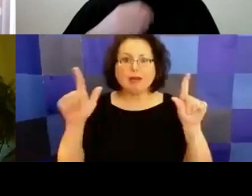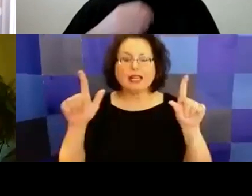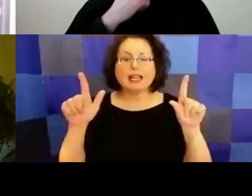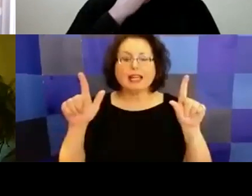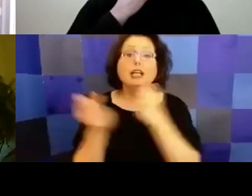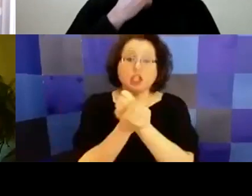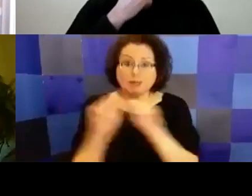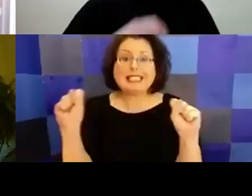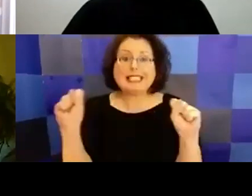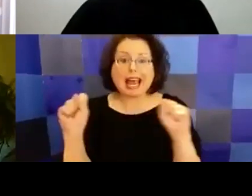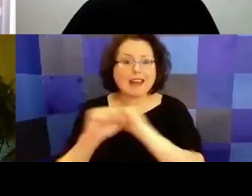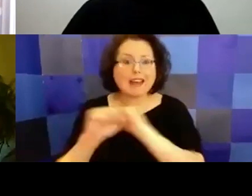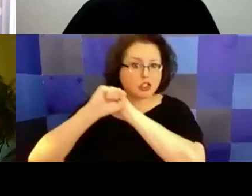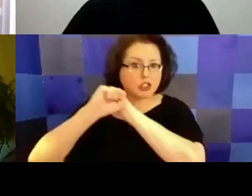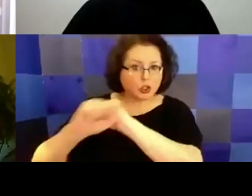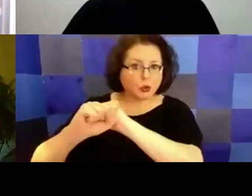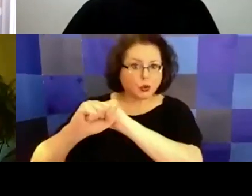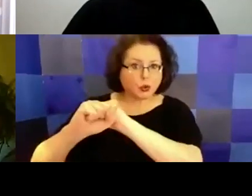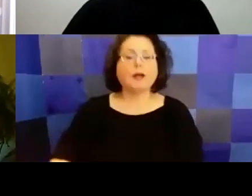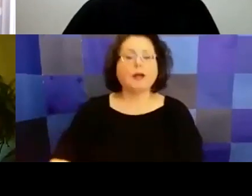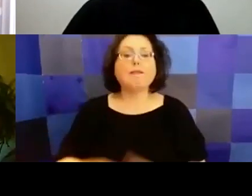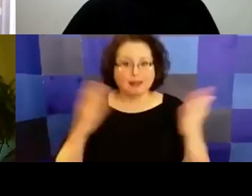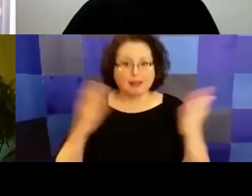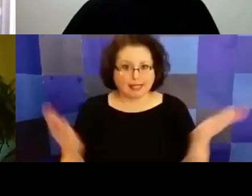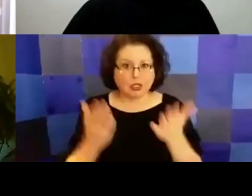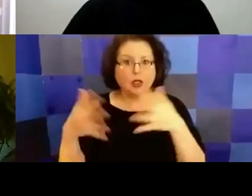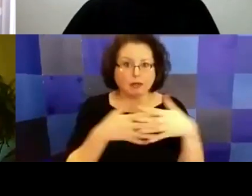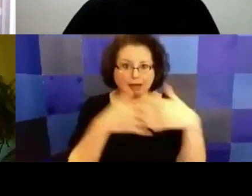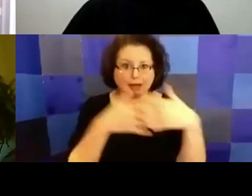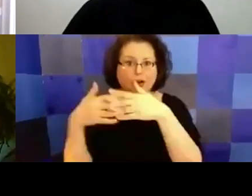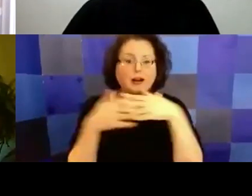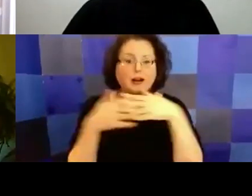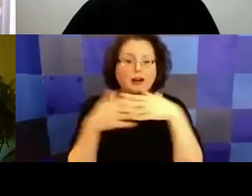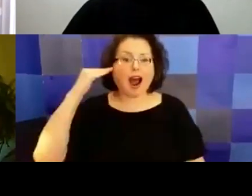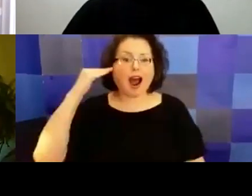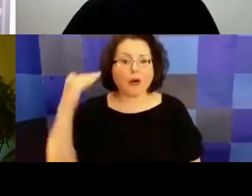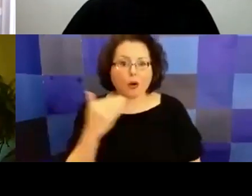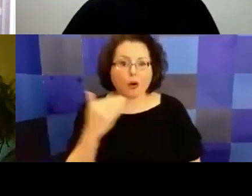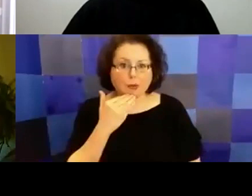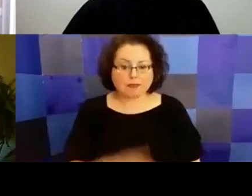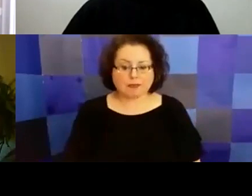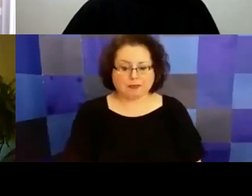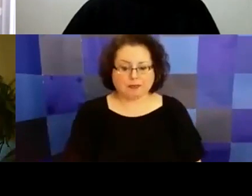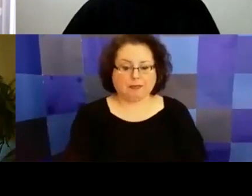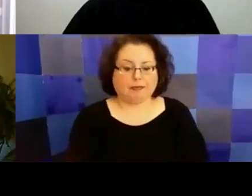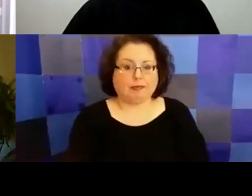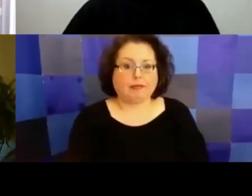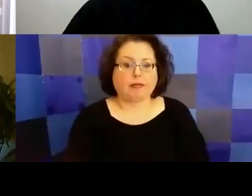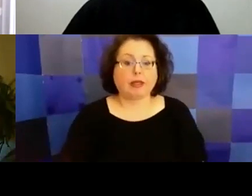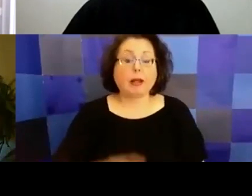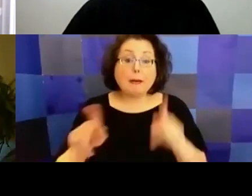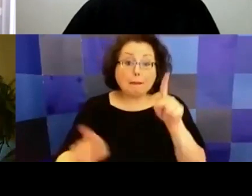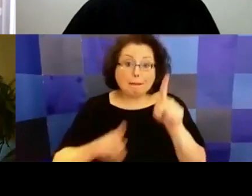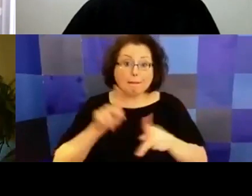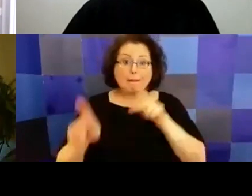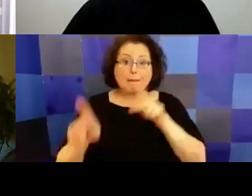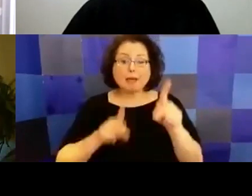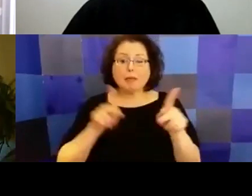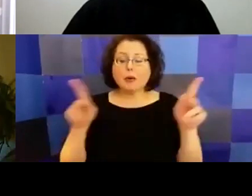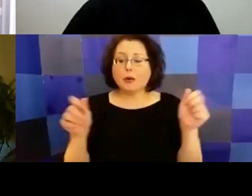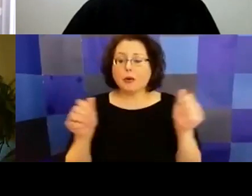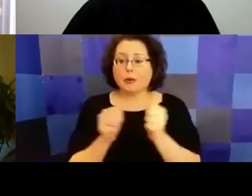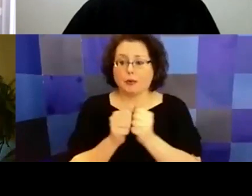and secure here in America, our home. Our people as a community,